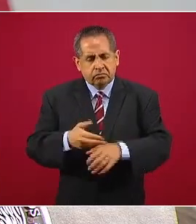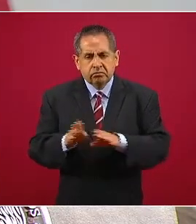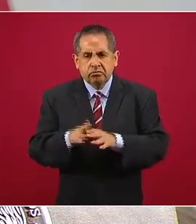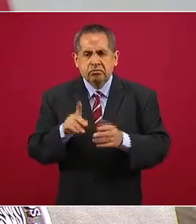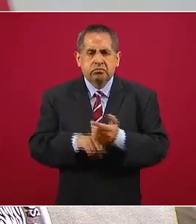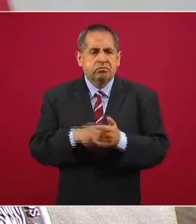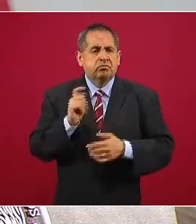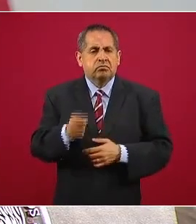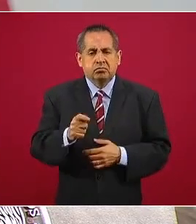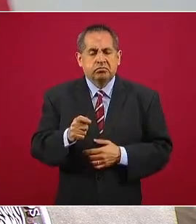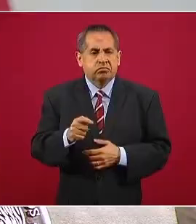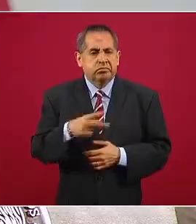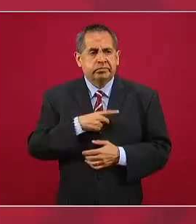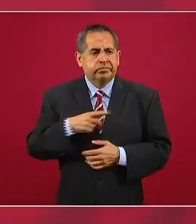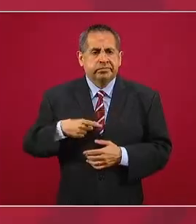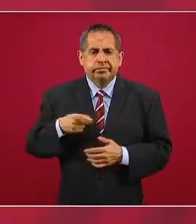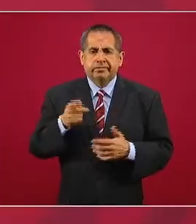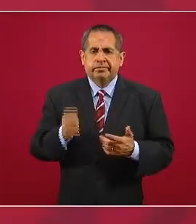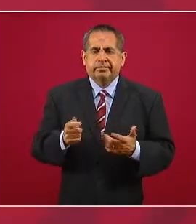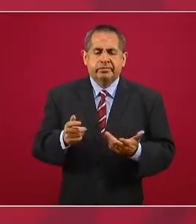es que no haya